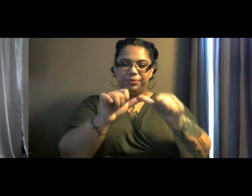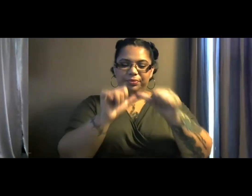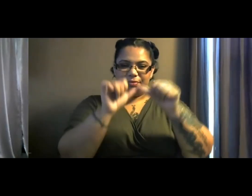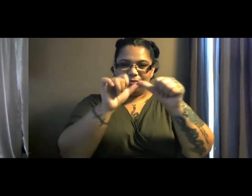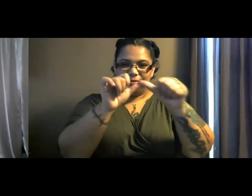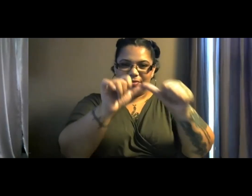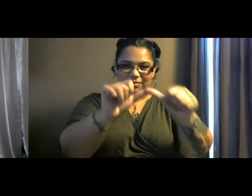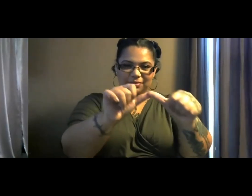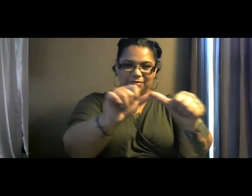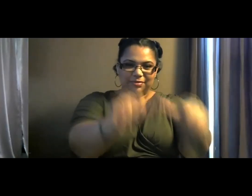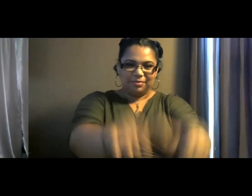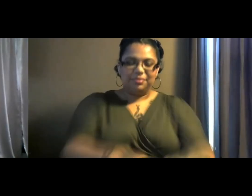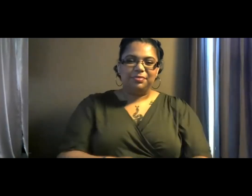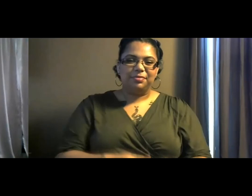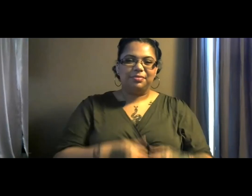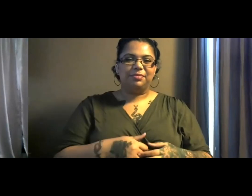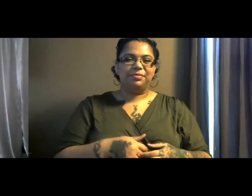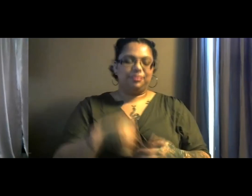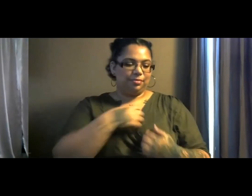shine on.